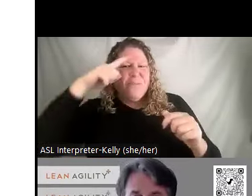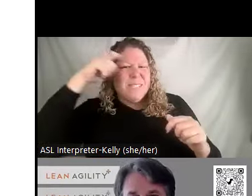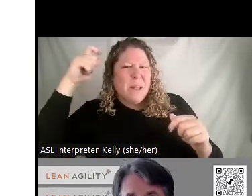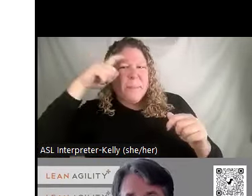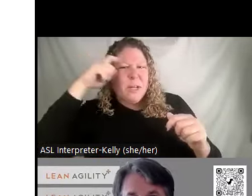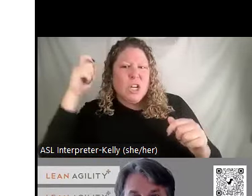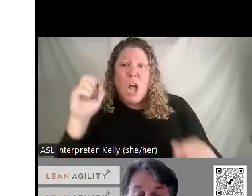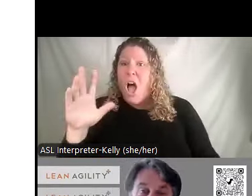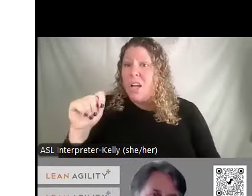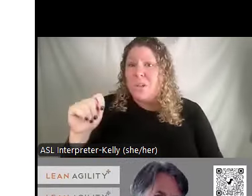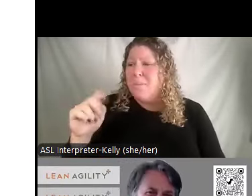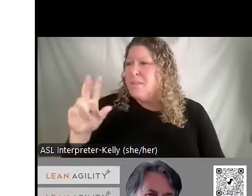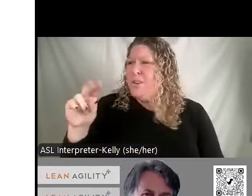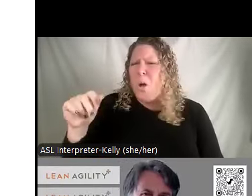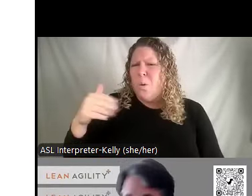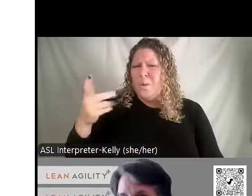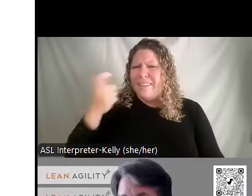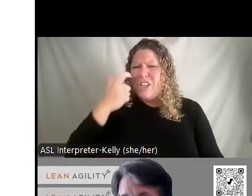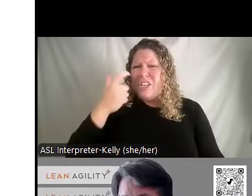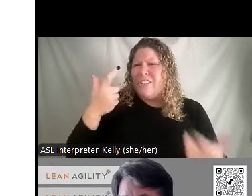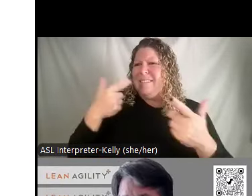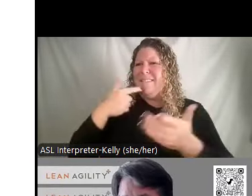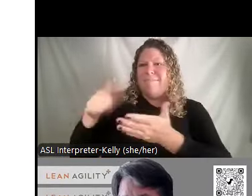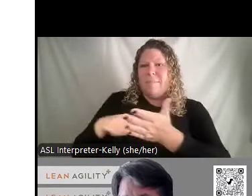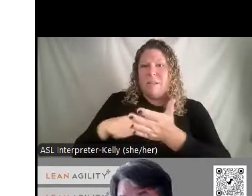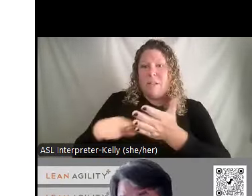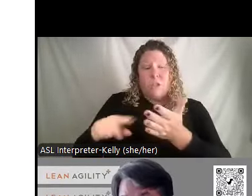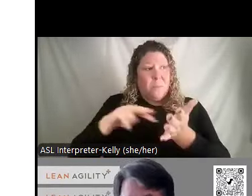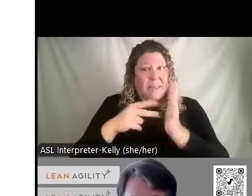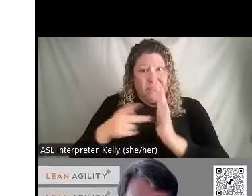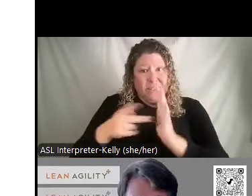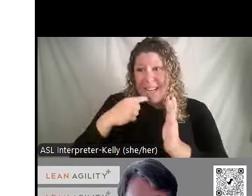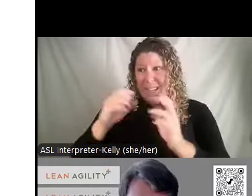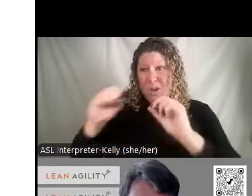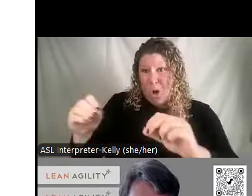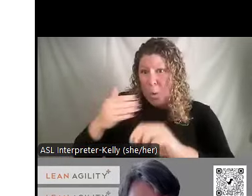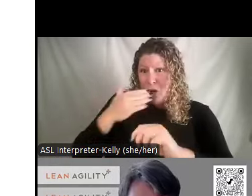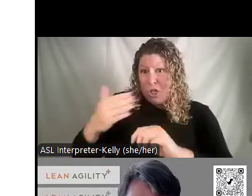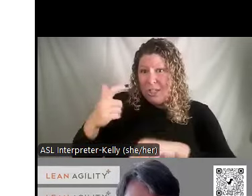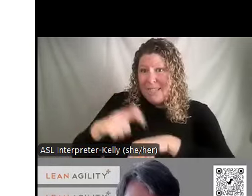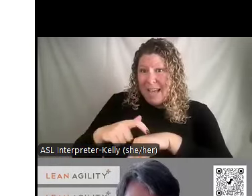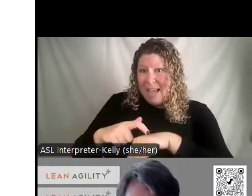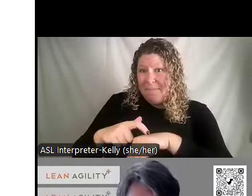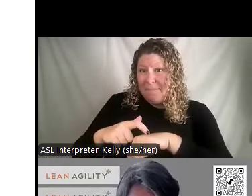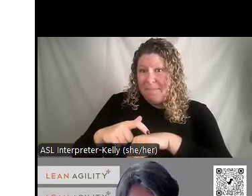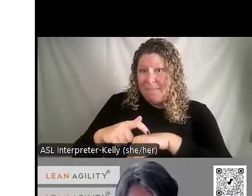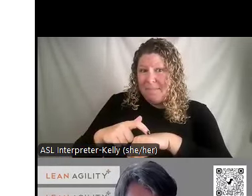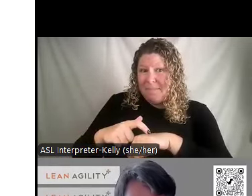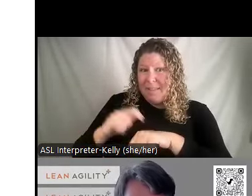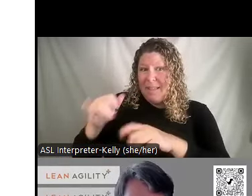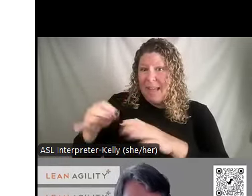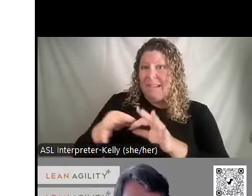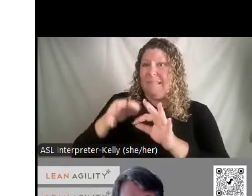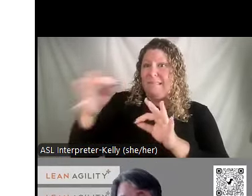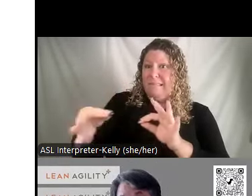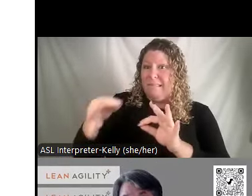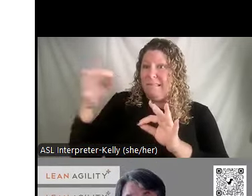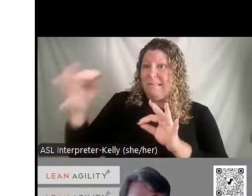tried October. So you're basically saying there's no good time to do anything. Right. So that's what the death by delay looks like.